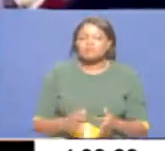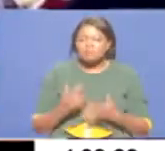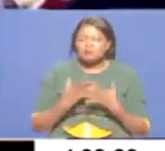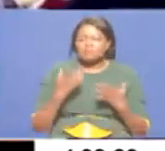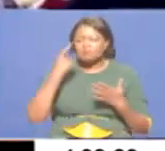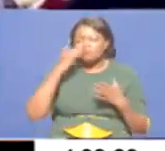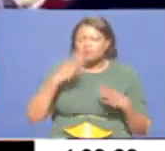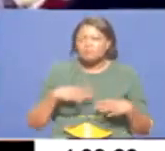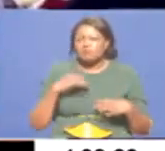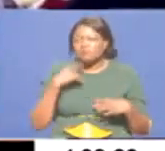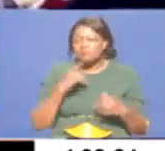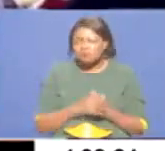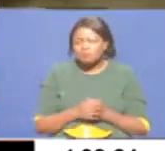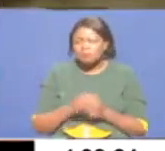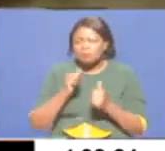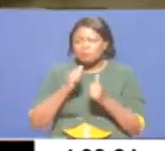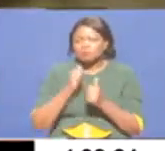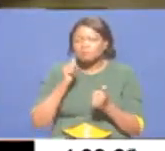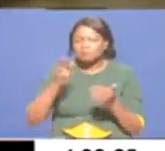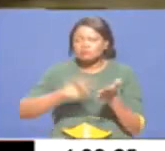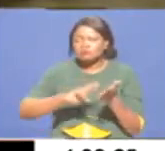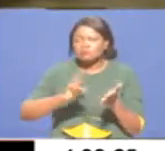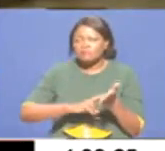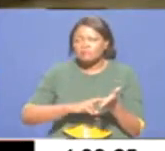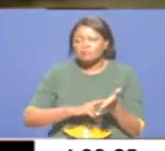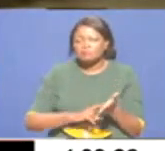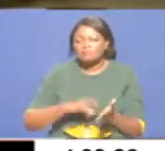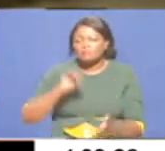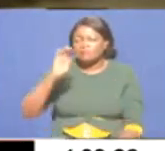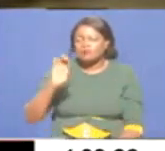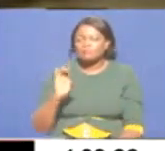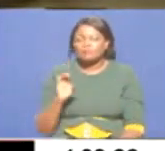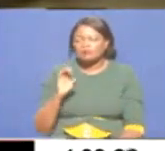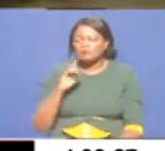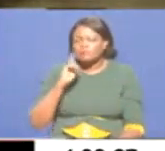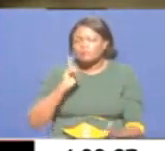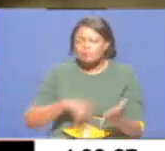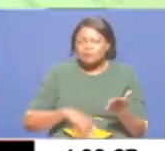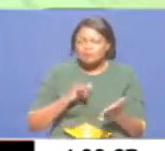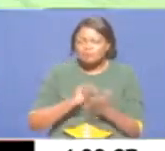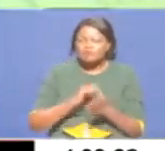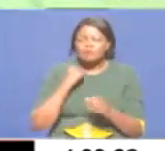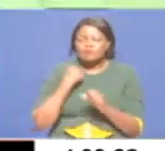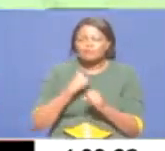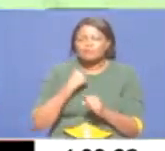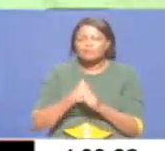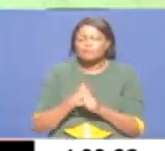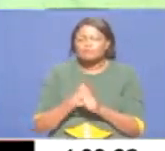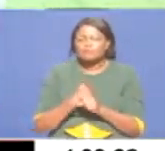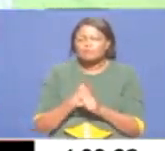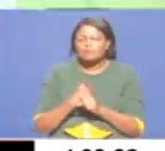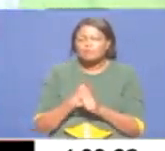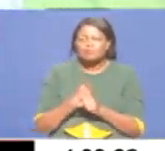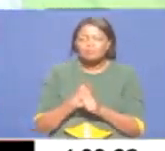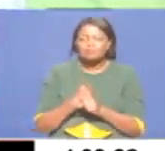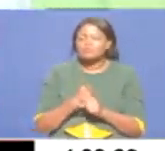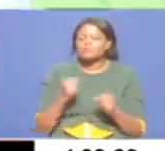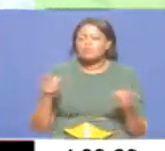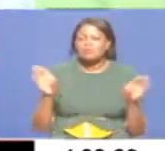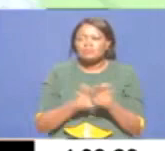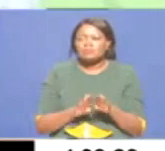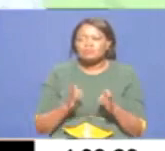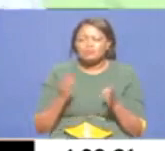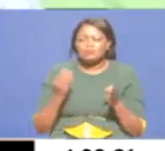eligible but failed to register. IEBC has maintained that the exercise shall not exceed the month-long window owing